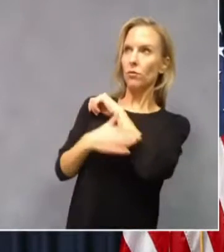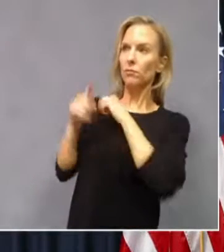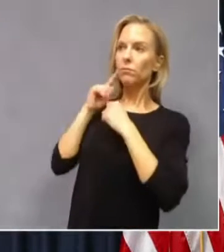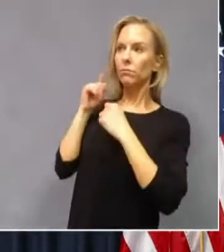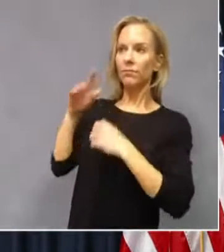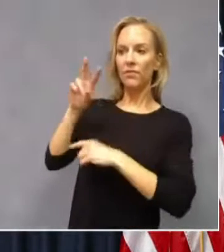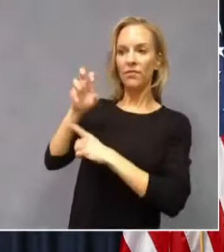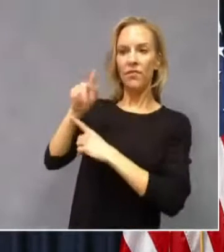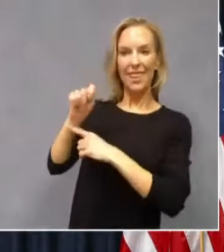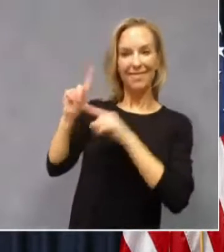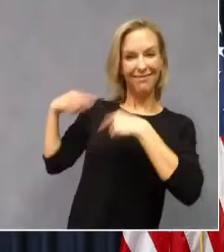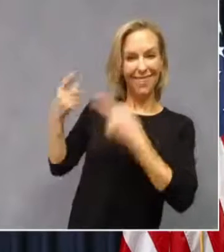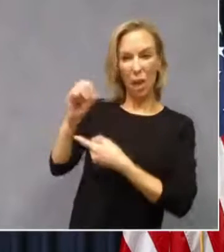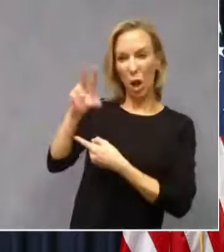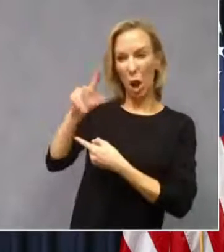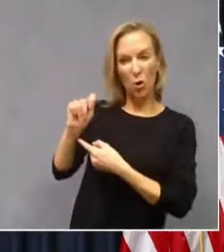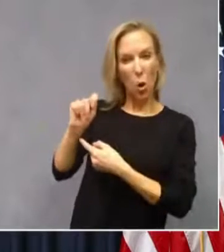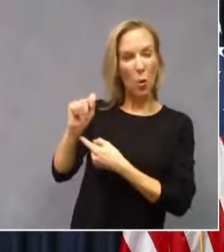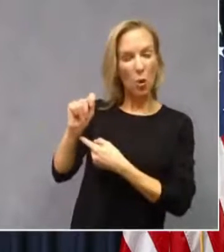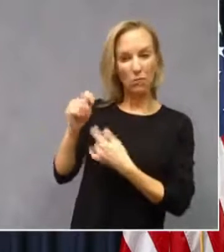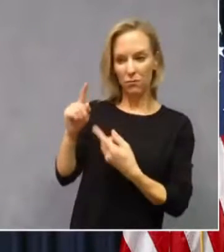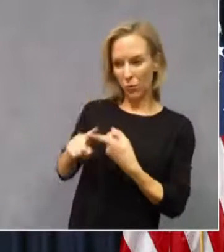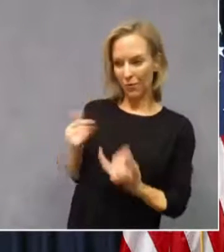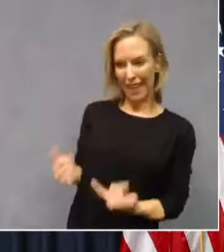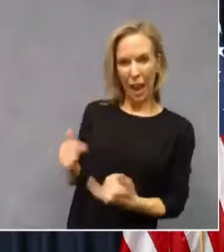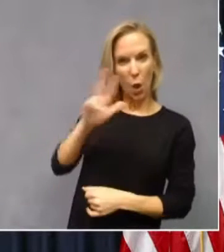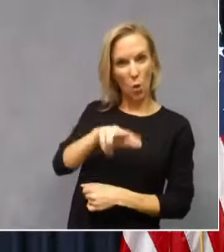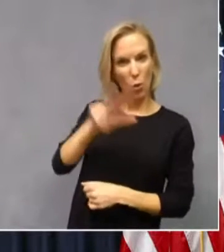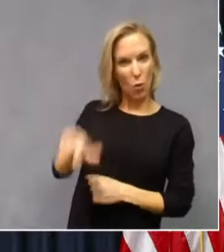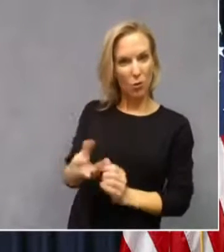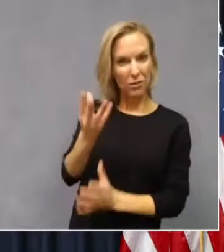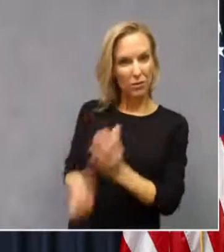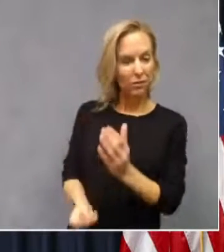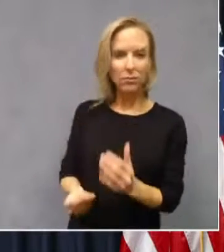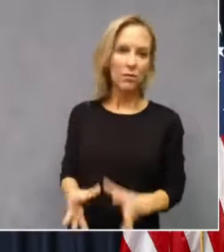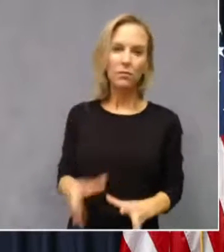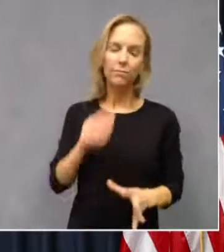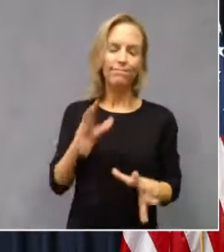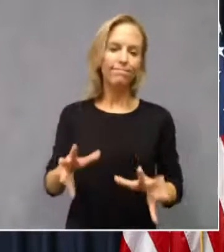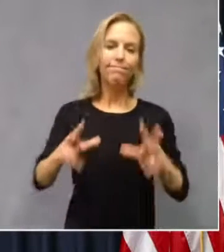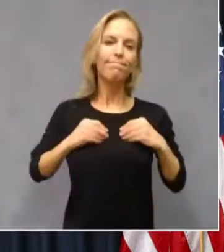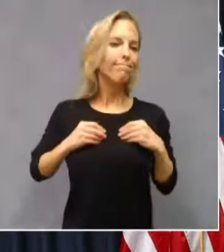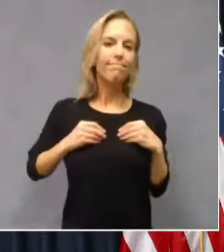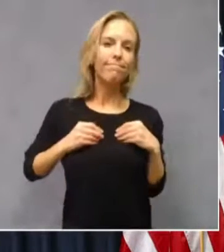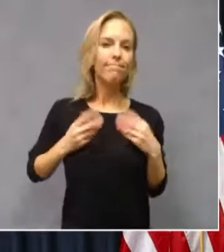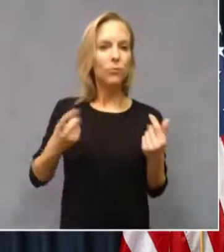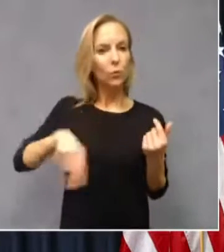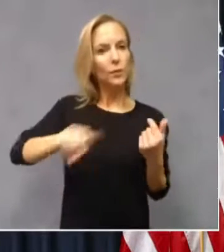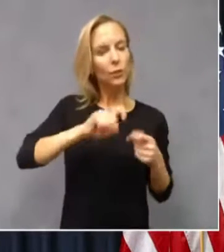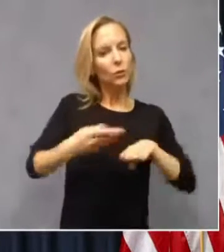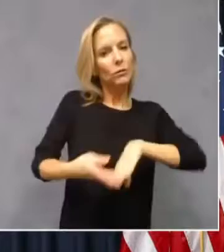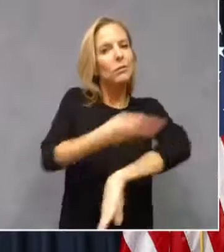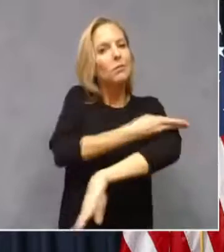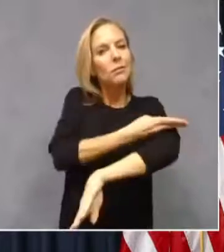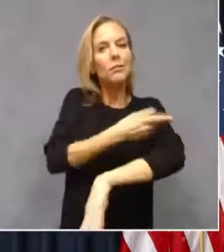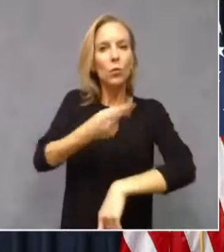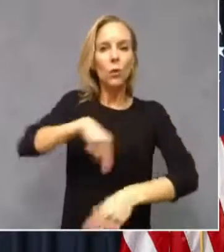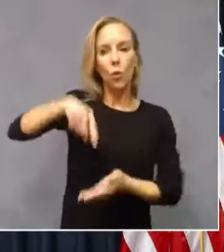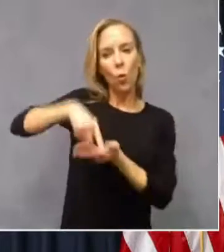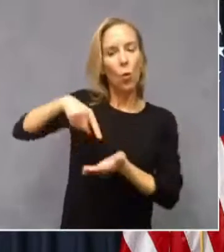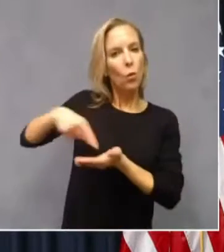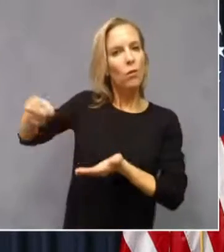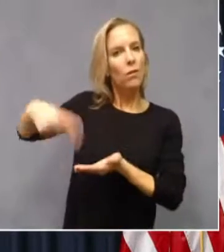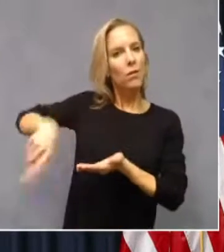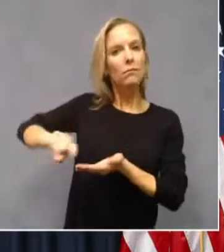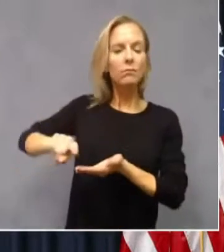them. It's not acceptable. We've got to do better, and we owe them more.